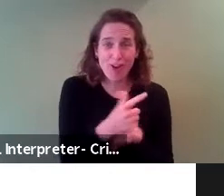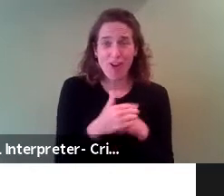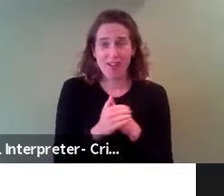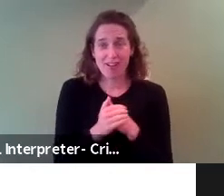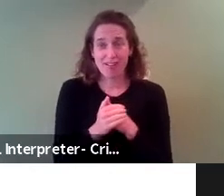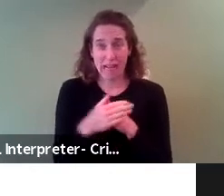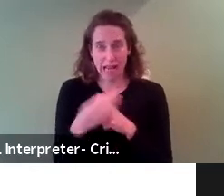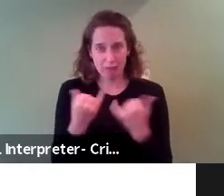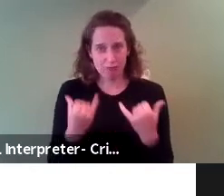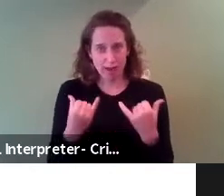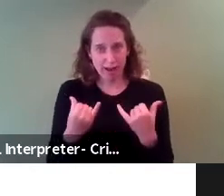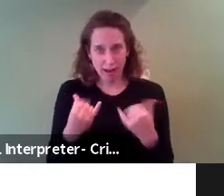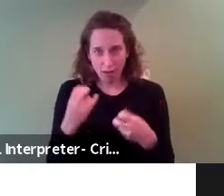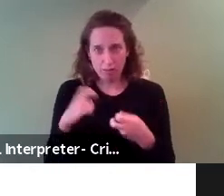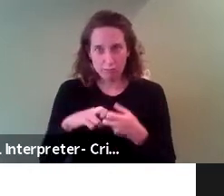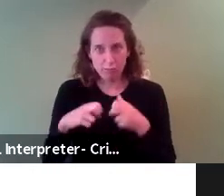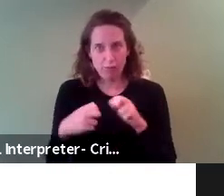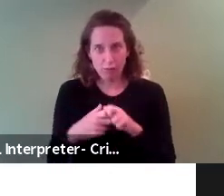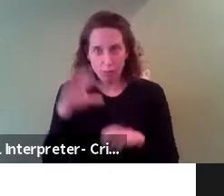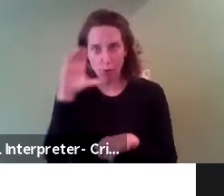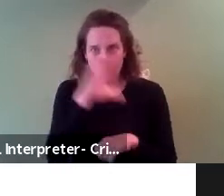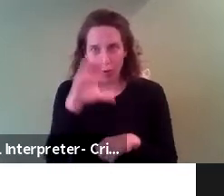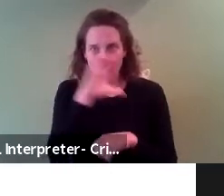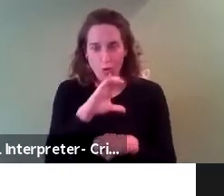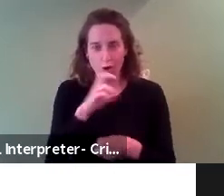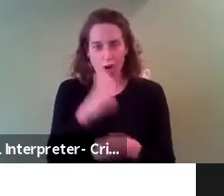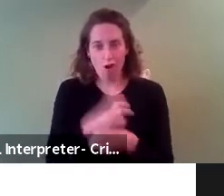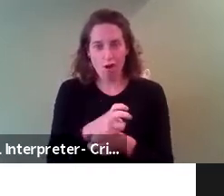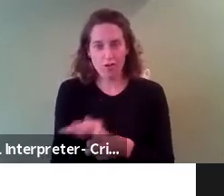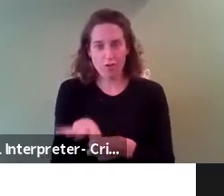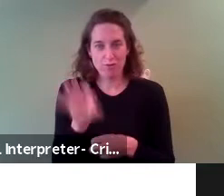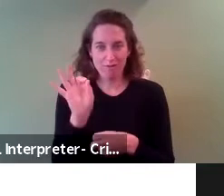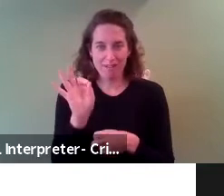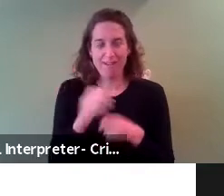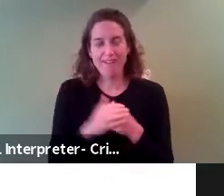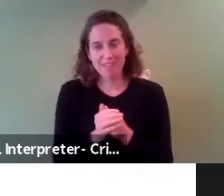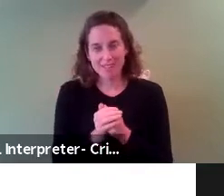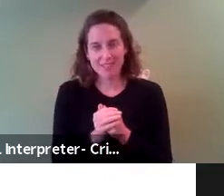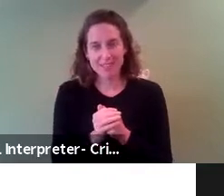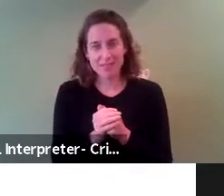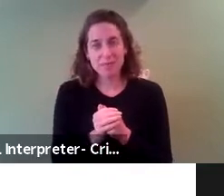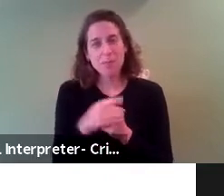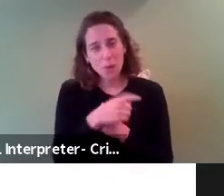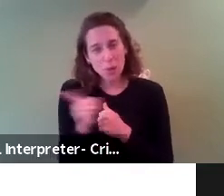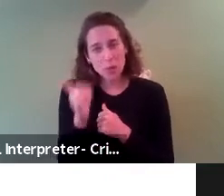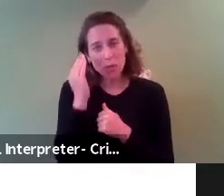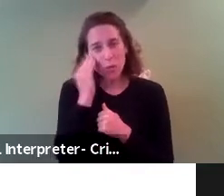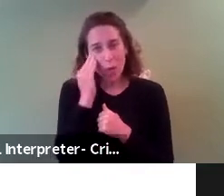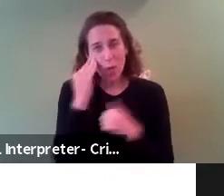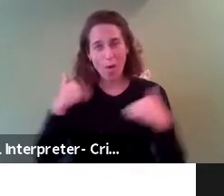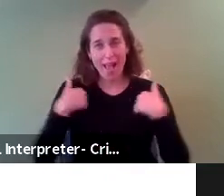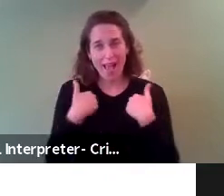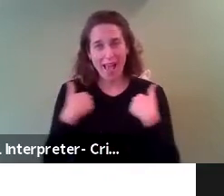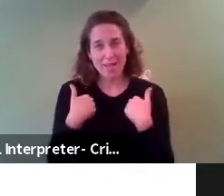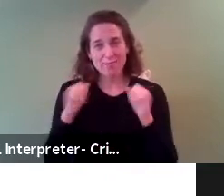to find now at the youngest ages. But as we know, animals can be incredibly